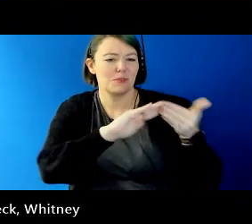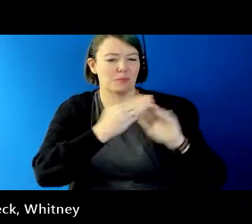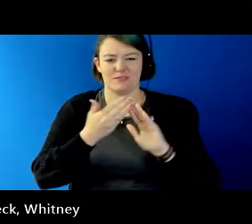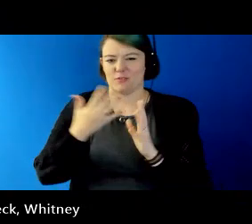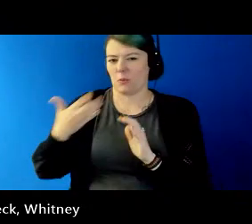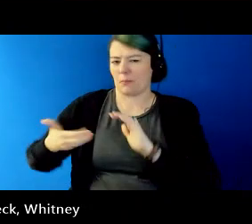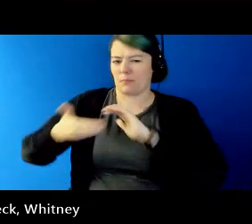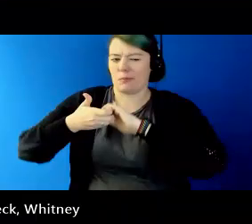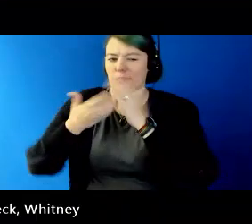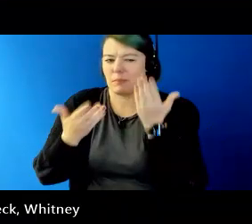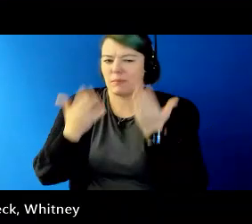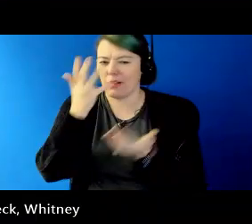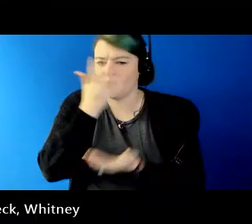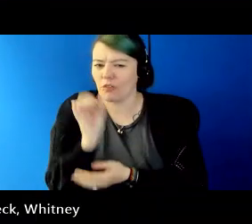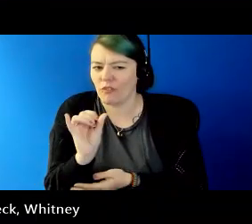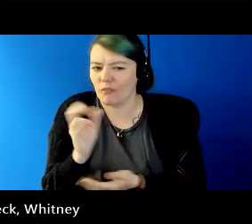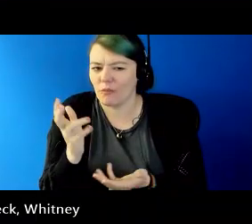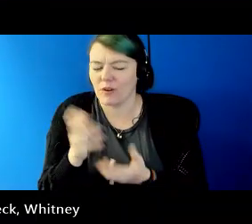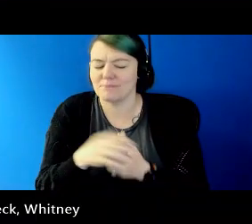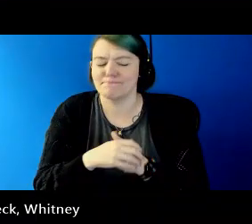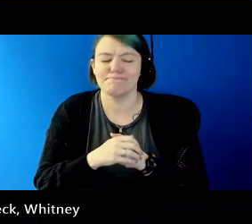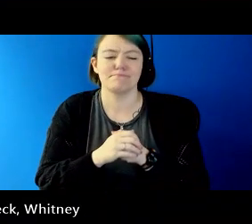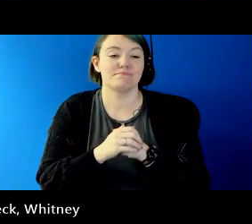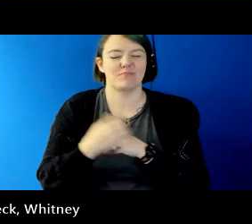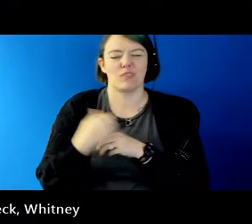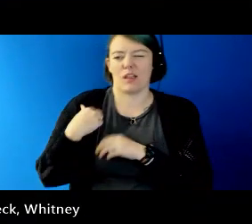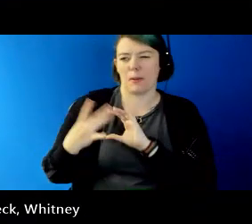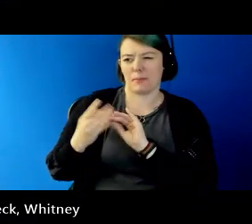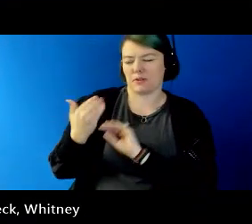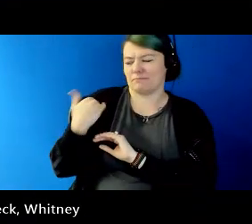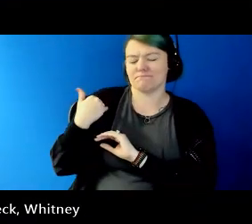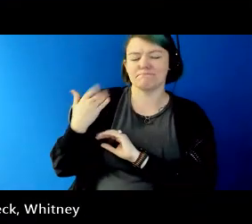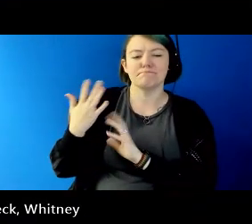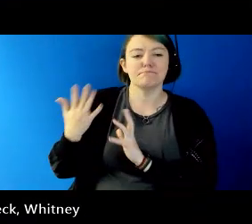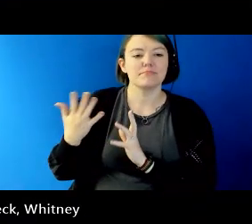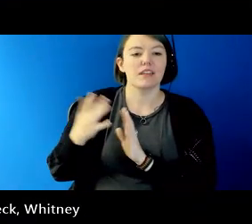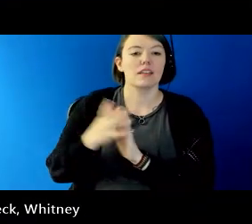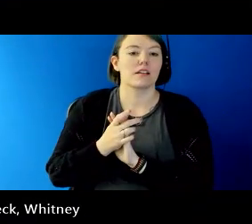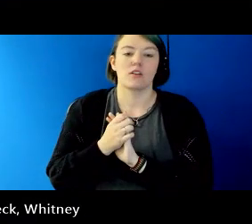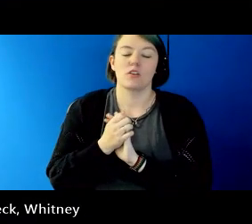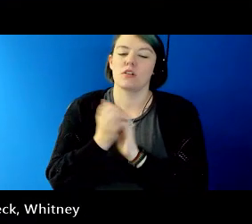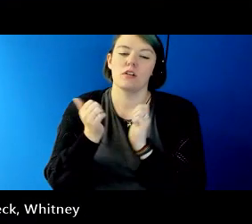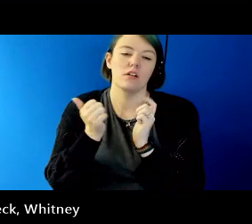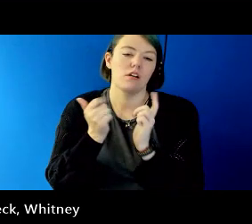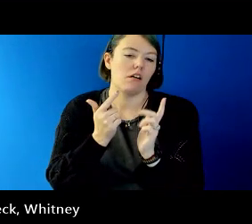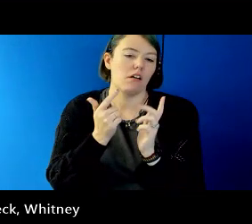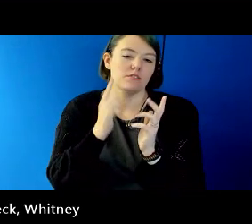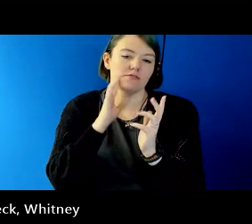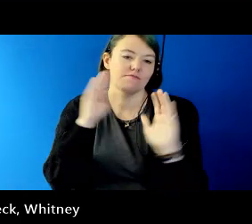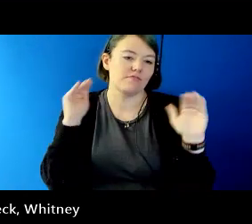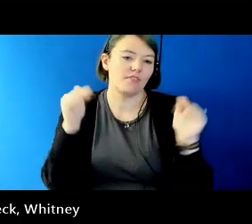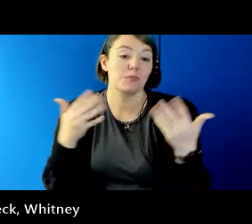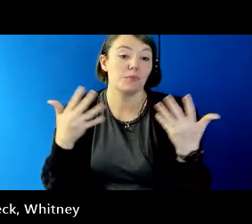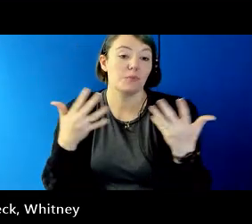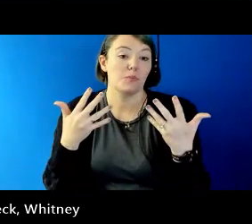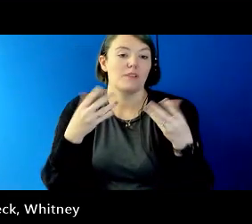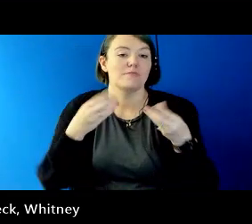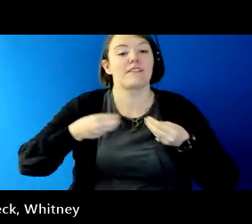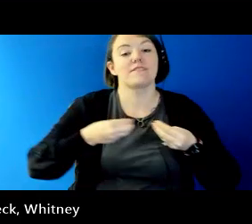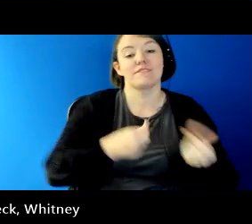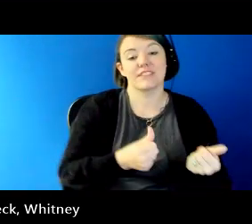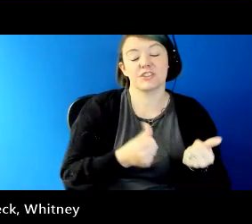deposit. So as I mentioned some highlights in the previous slide, it's all about efficiency and awareness. Our goal